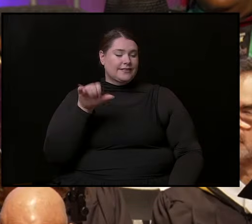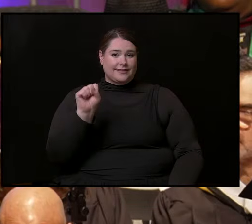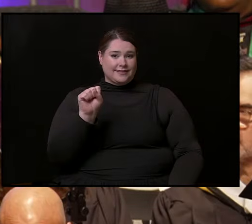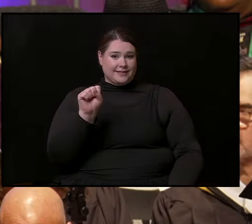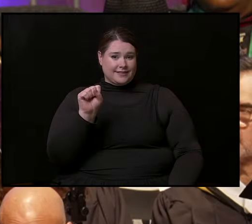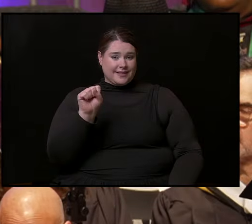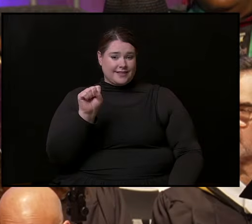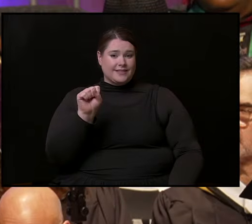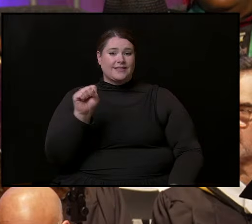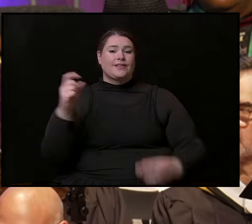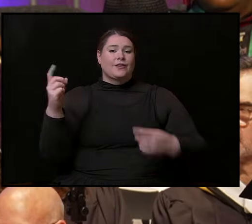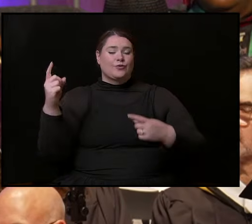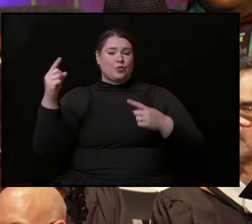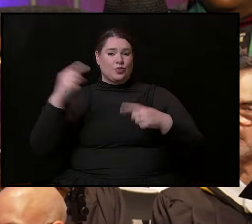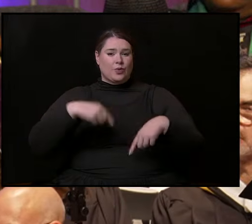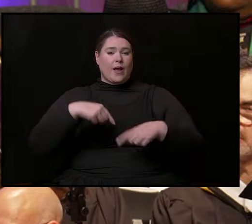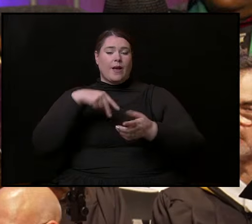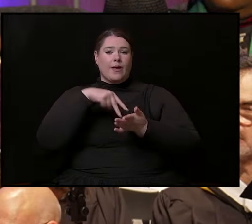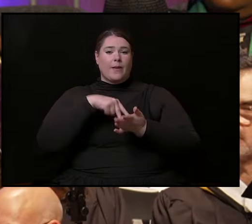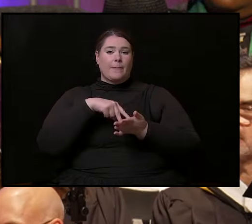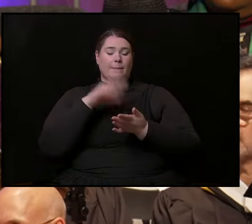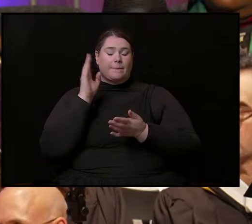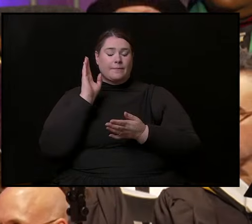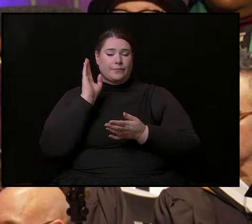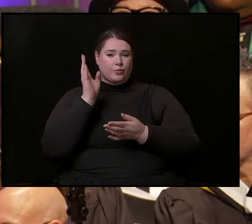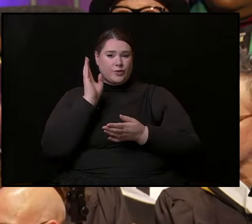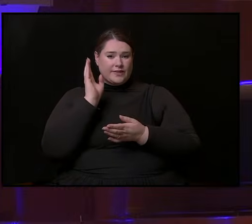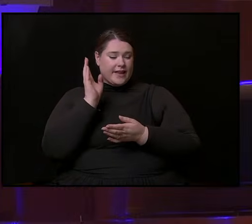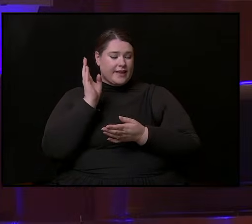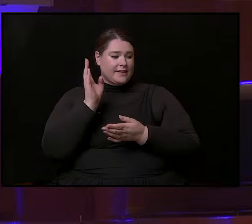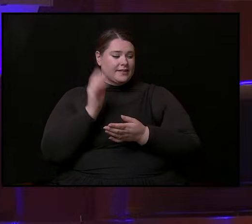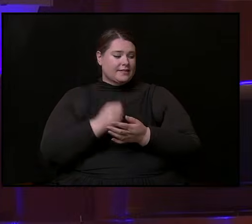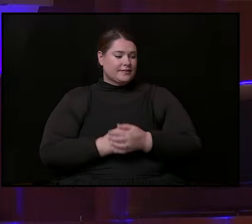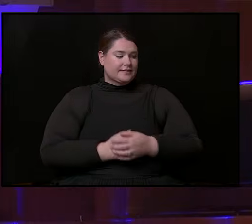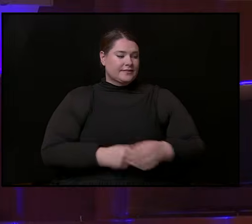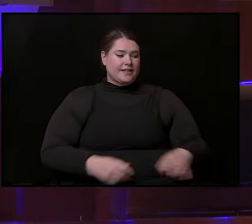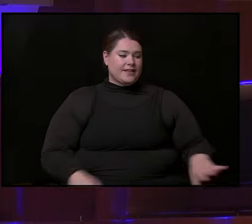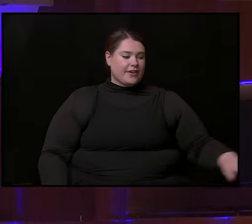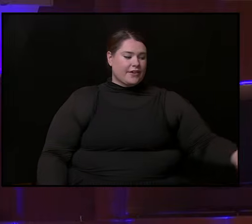the citation for Bora Shin. Liz?